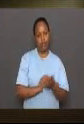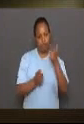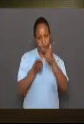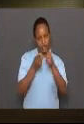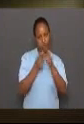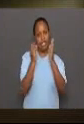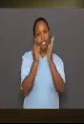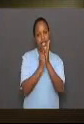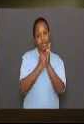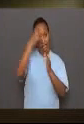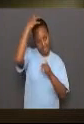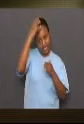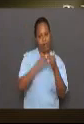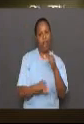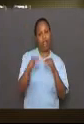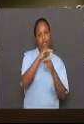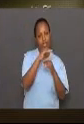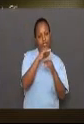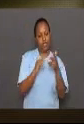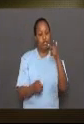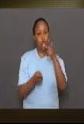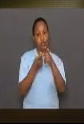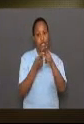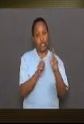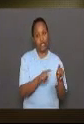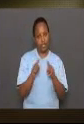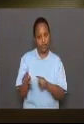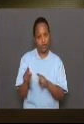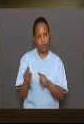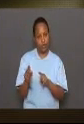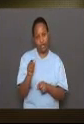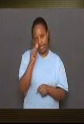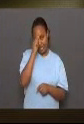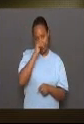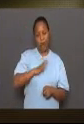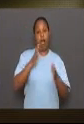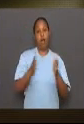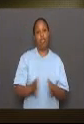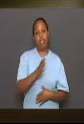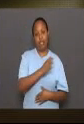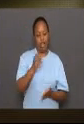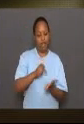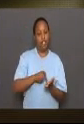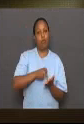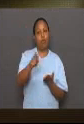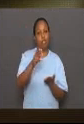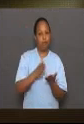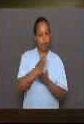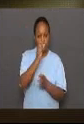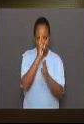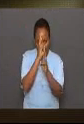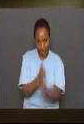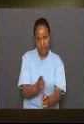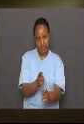the Constitution, and the respect for human and democratic